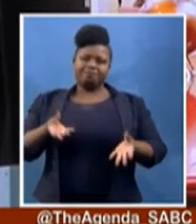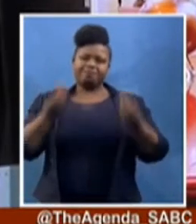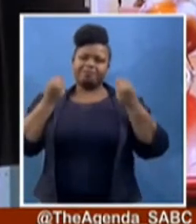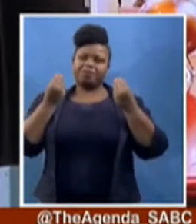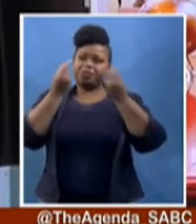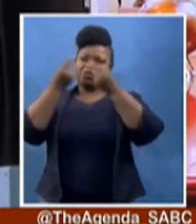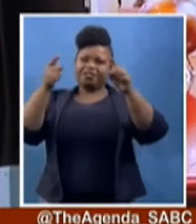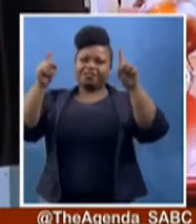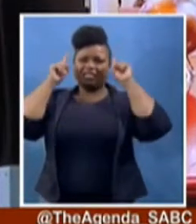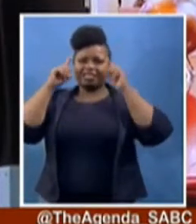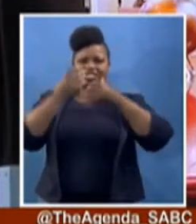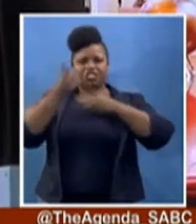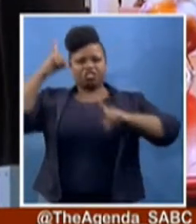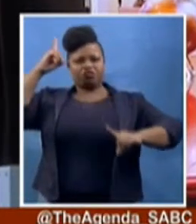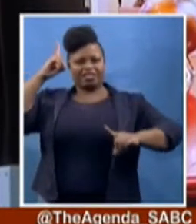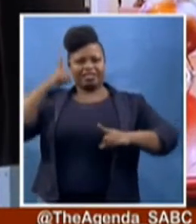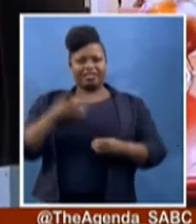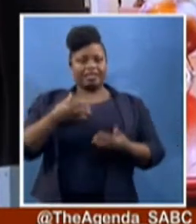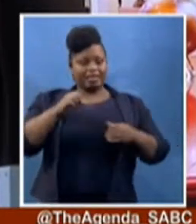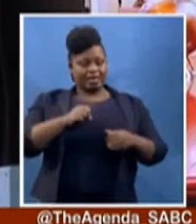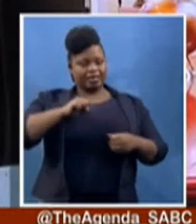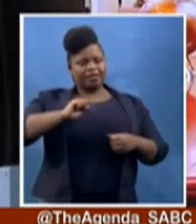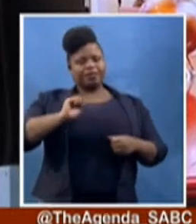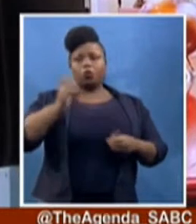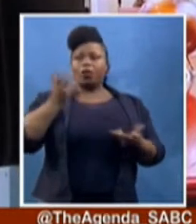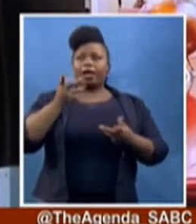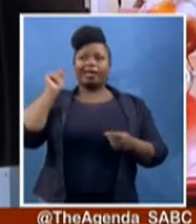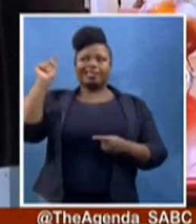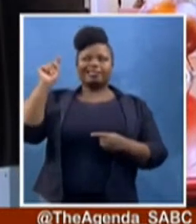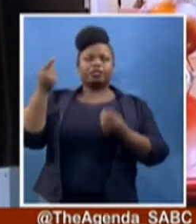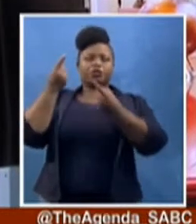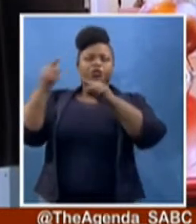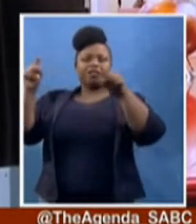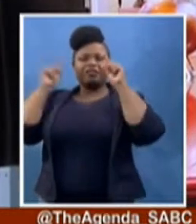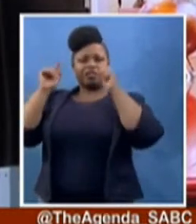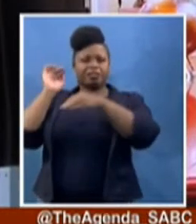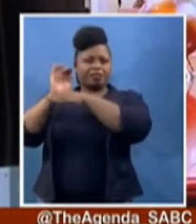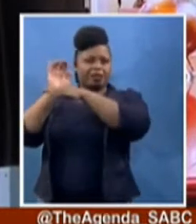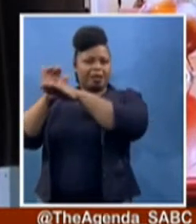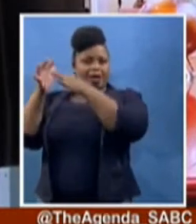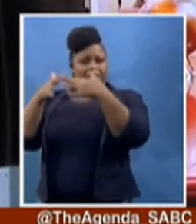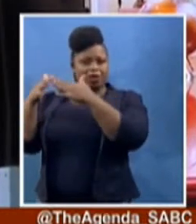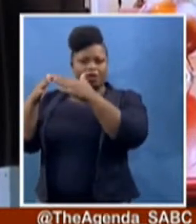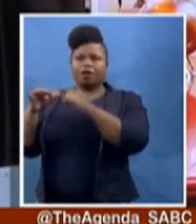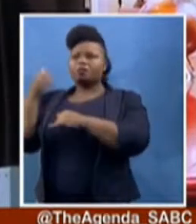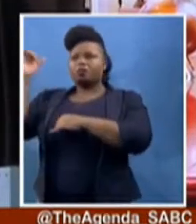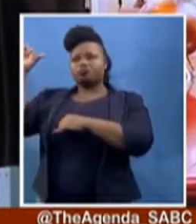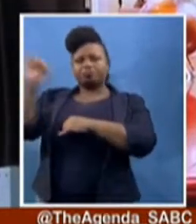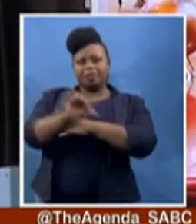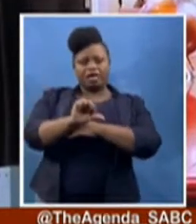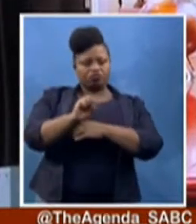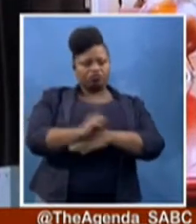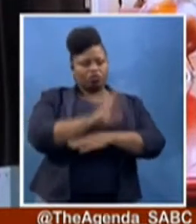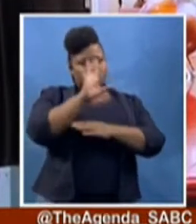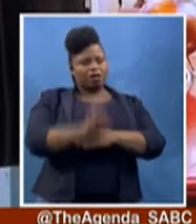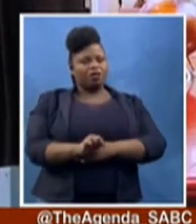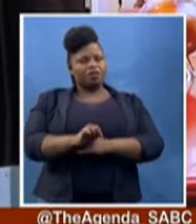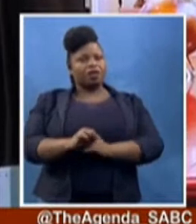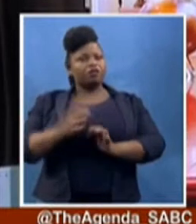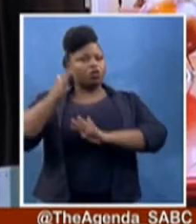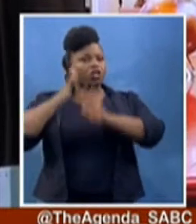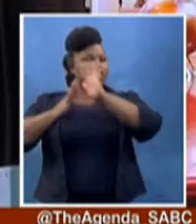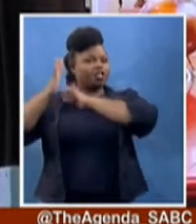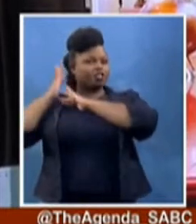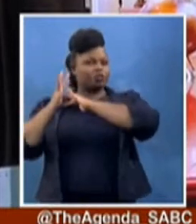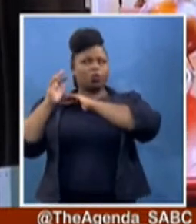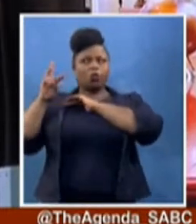Wilberforce University. After returning to South Africa, the history and legacy of Wilberforce burned deeply in the spirit